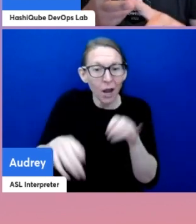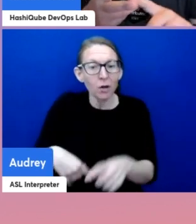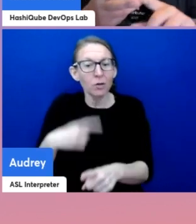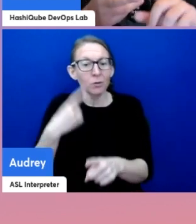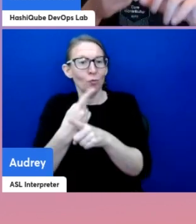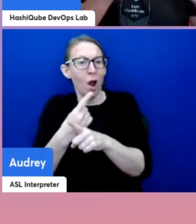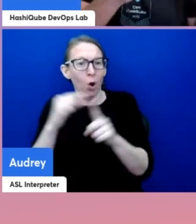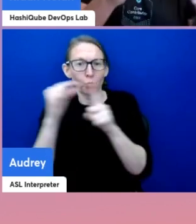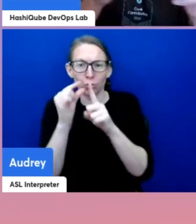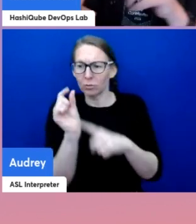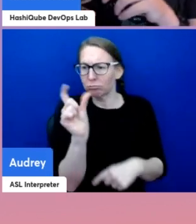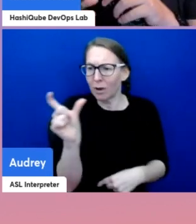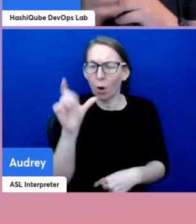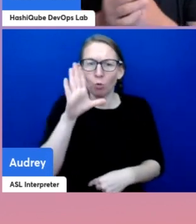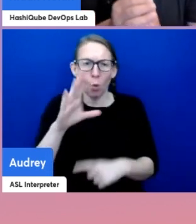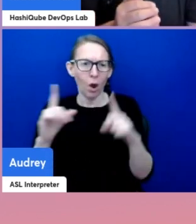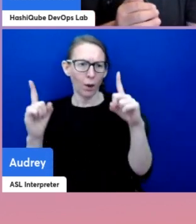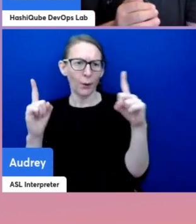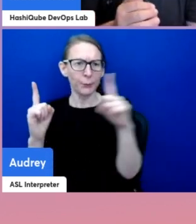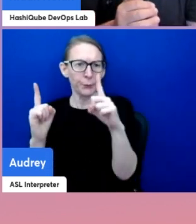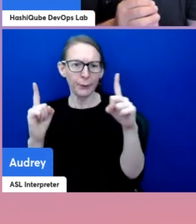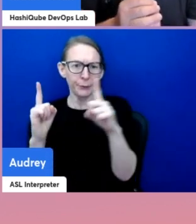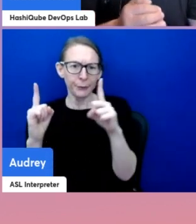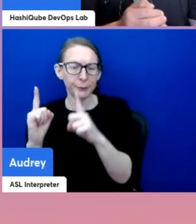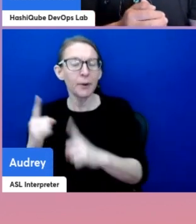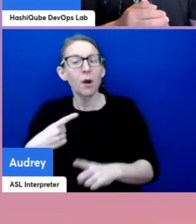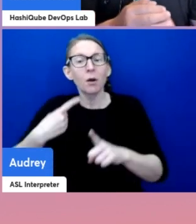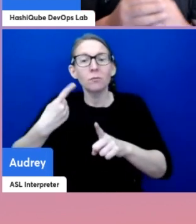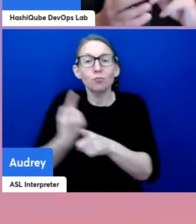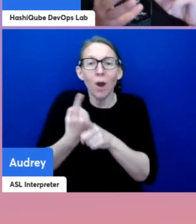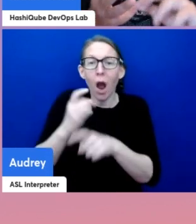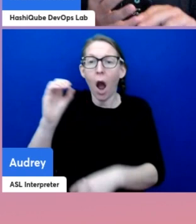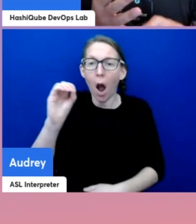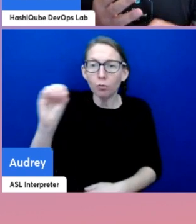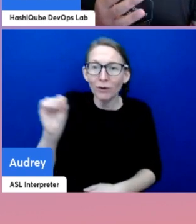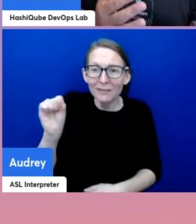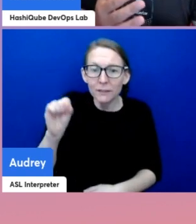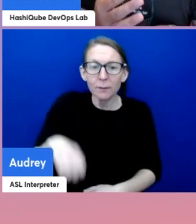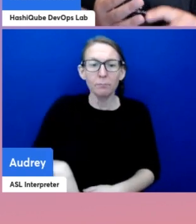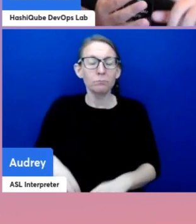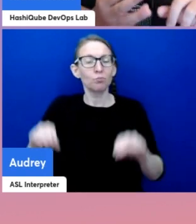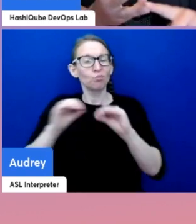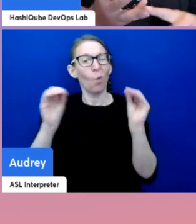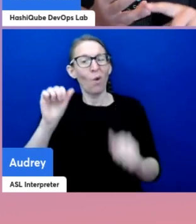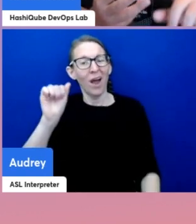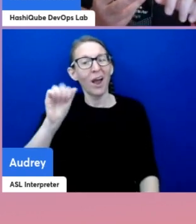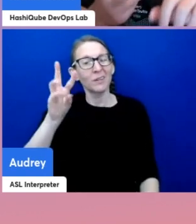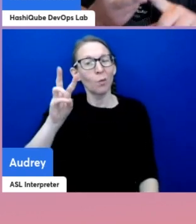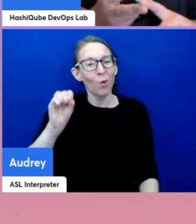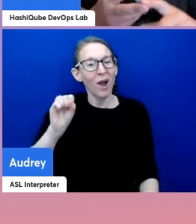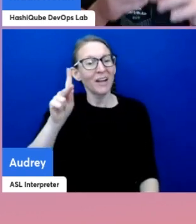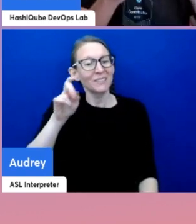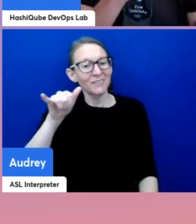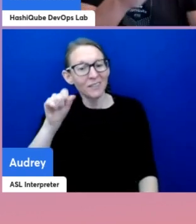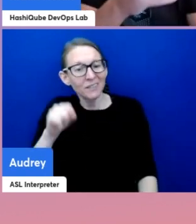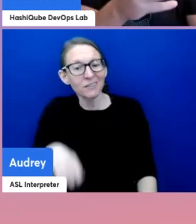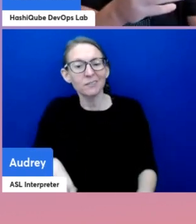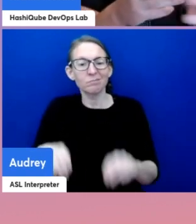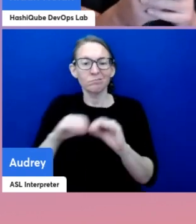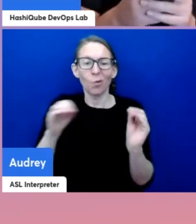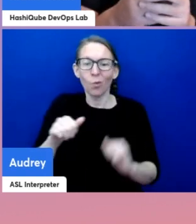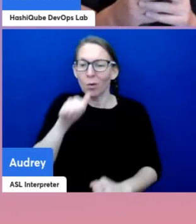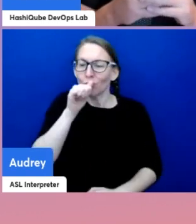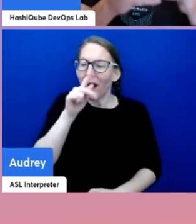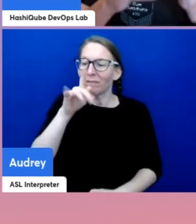line endings between these different operating systems, that there's no AWS keys or password or private keys linked